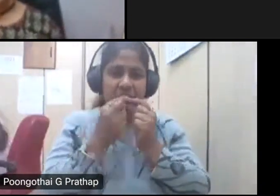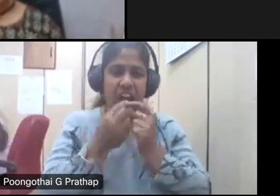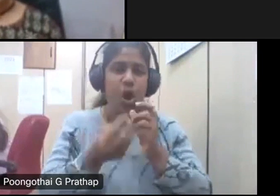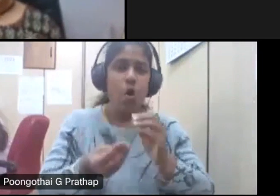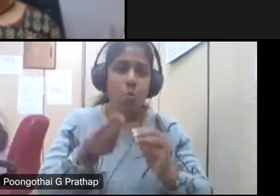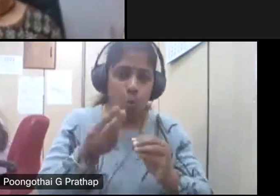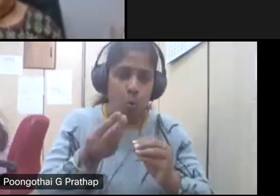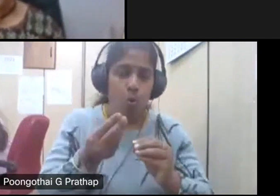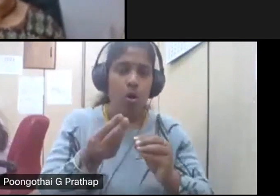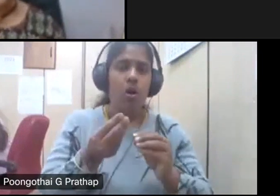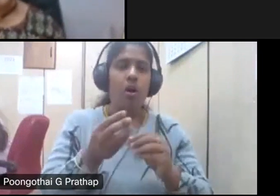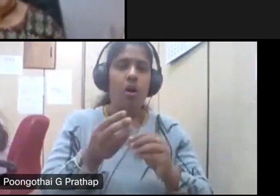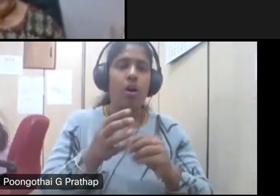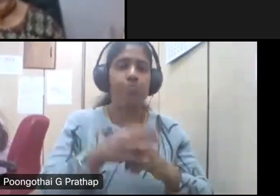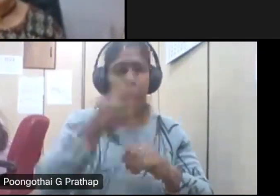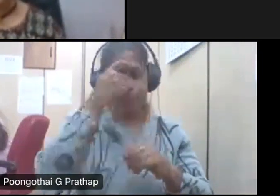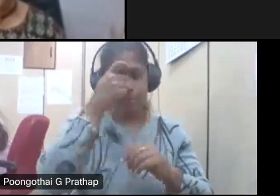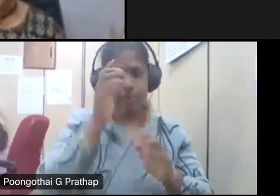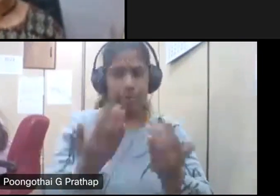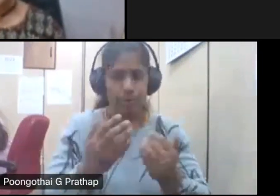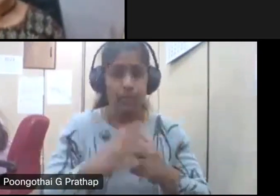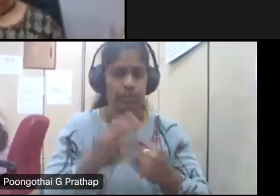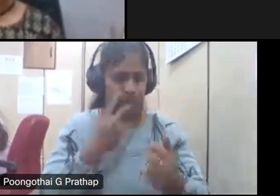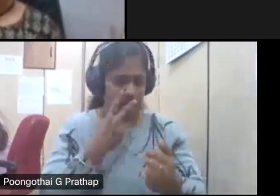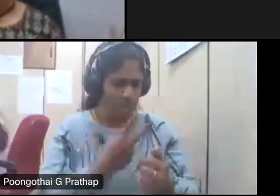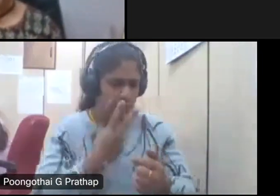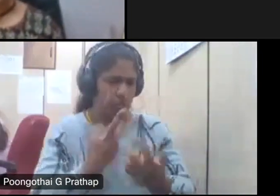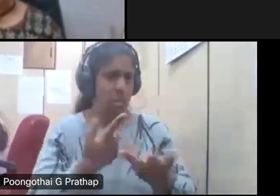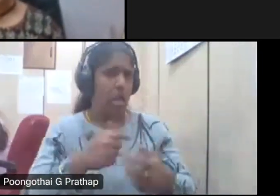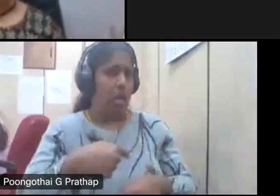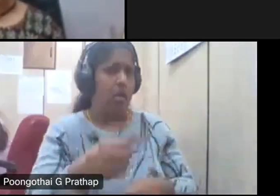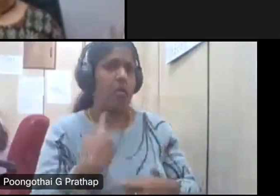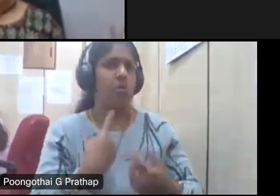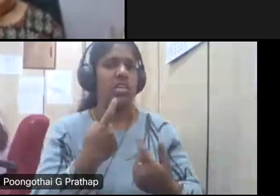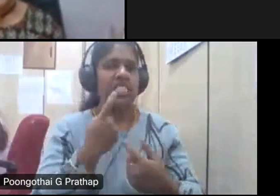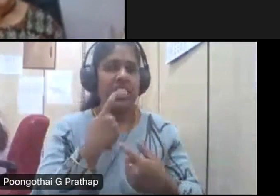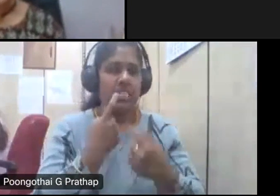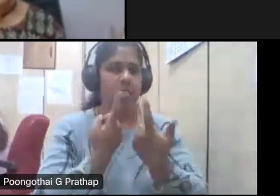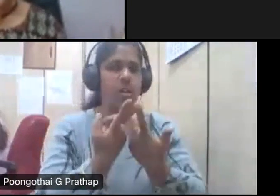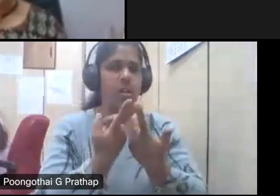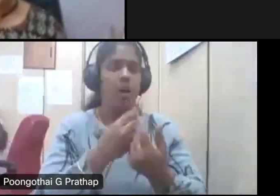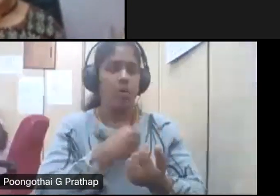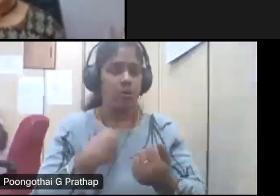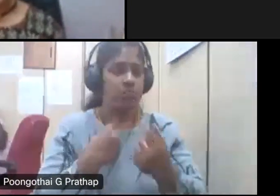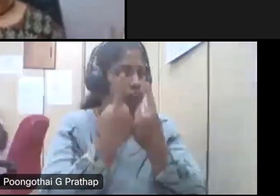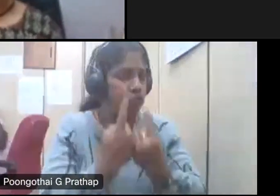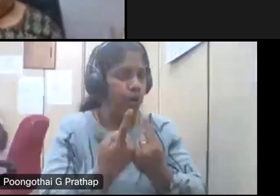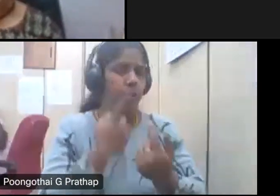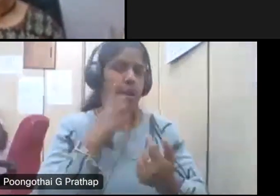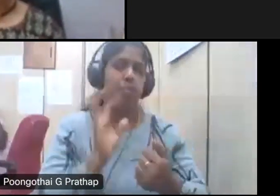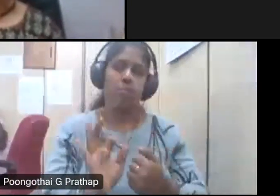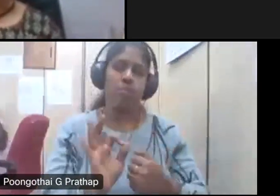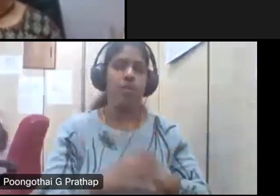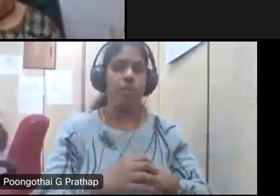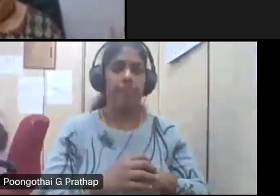dental issues. Very early and regular dental checkups are mandatory. Untreated dental issues